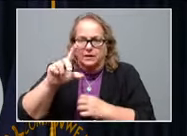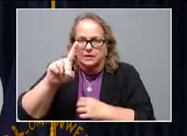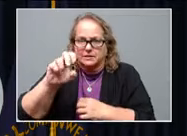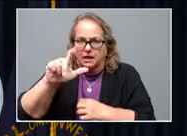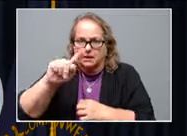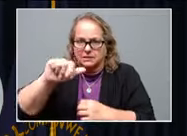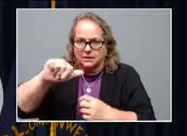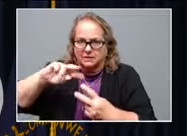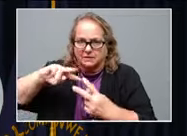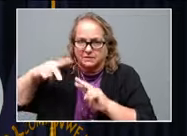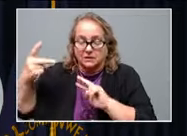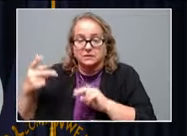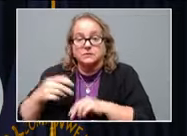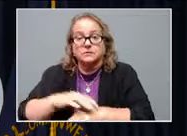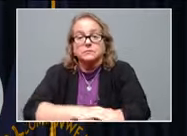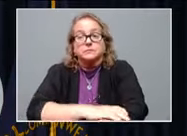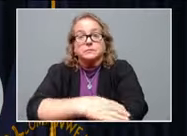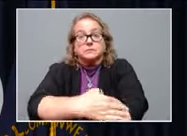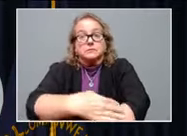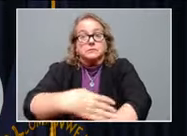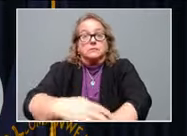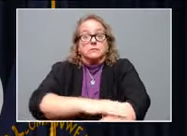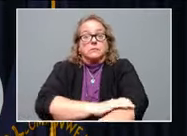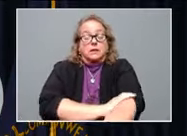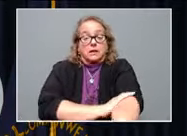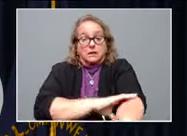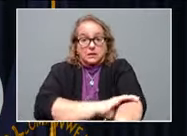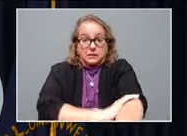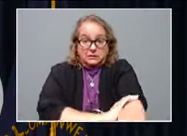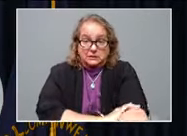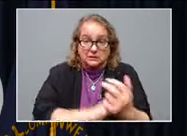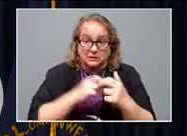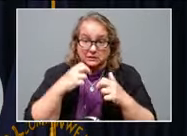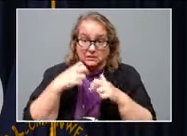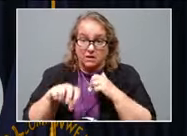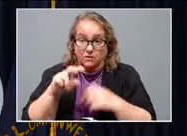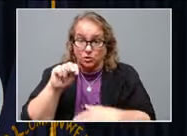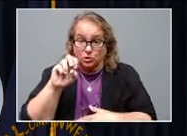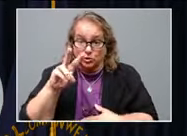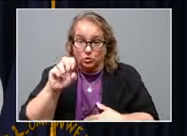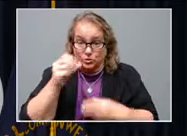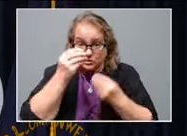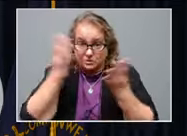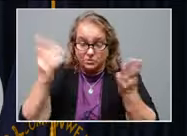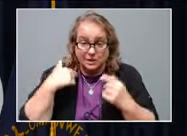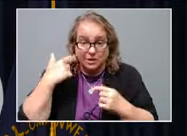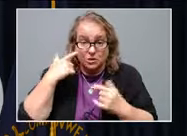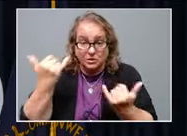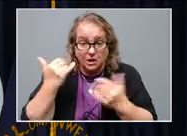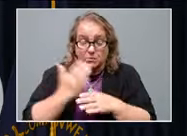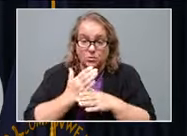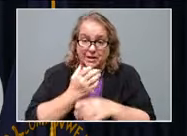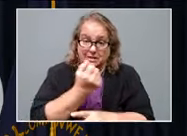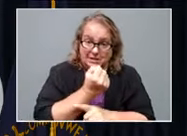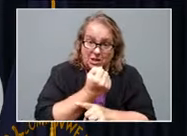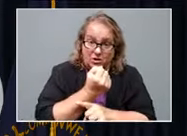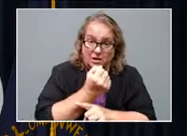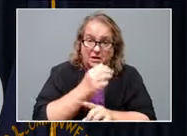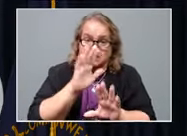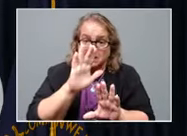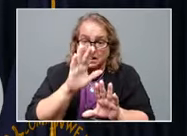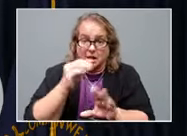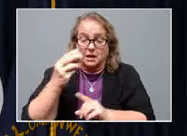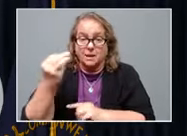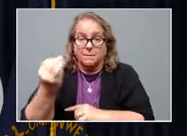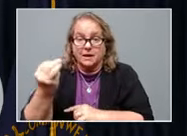Toughest news that we'll hear today is between our Saturday, Sunday, and Monday reports, we have